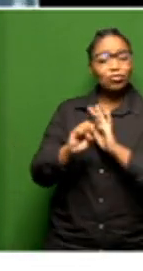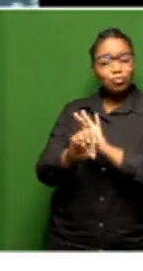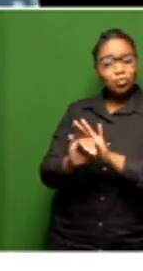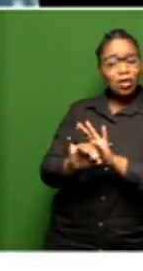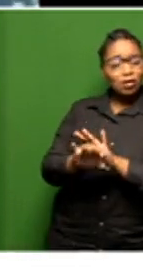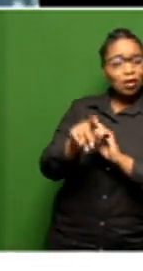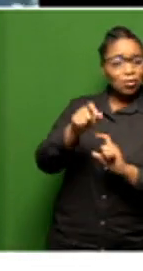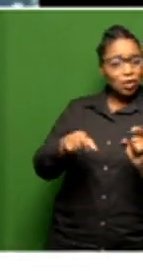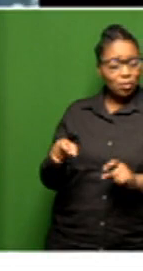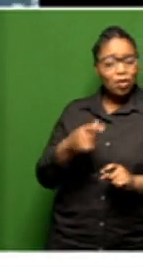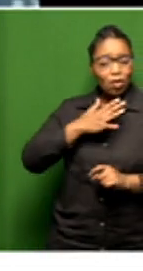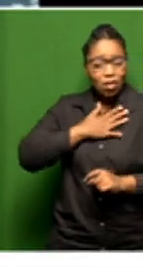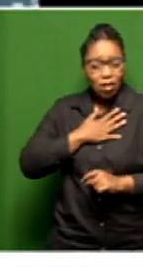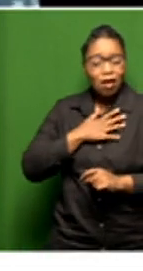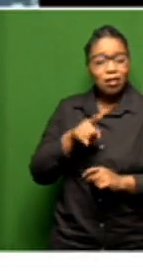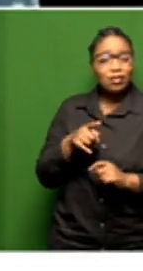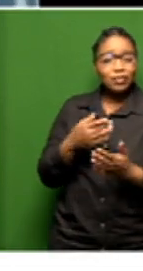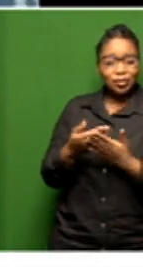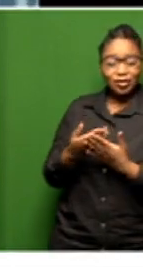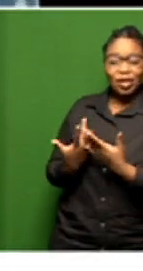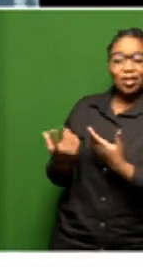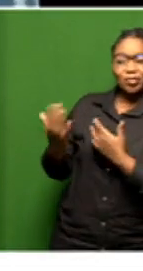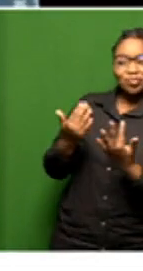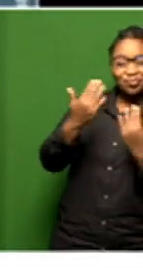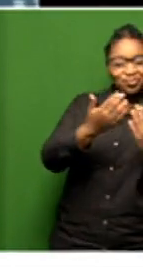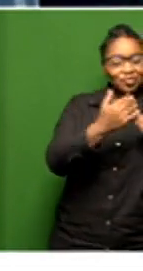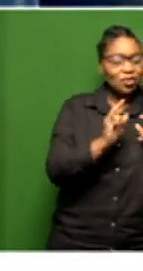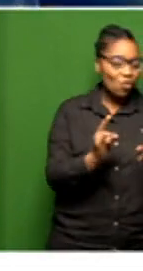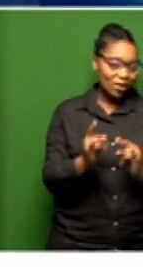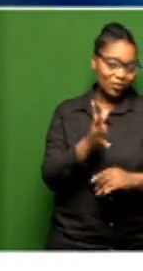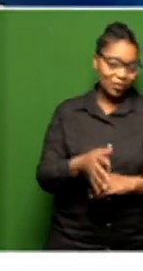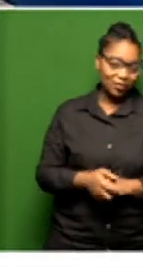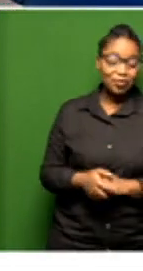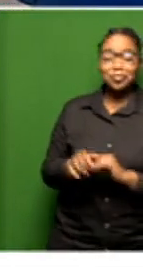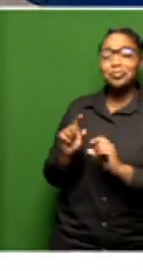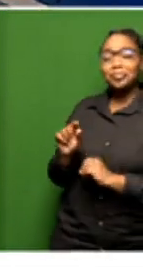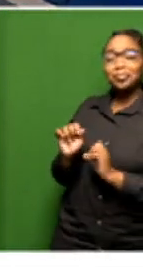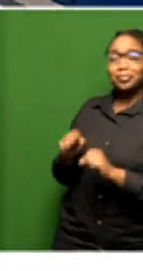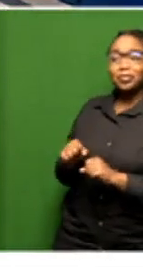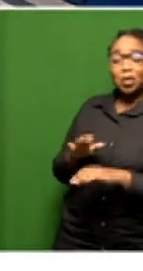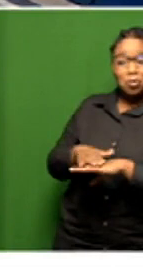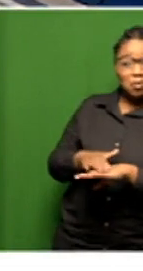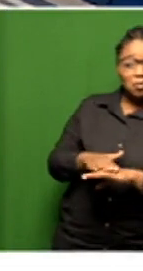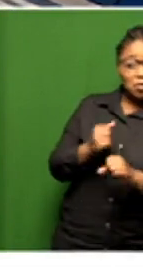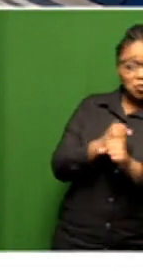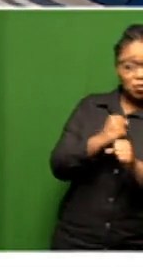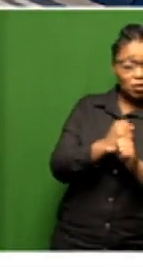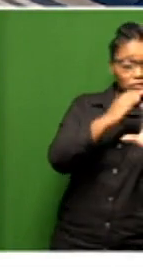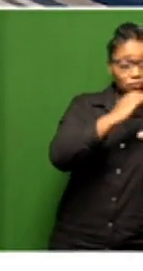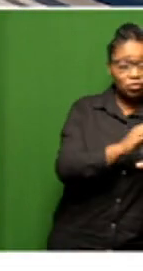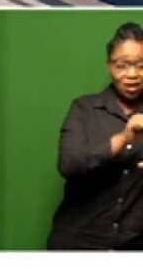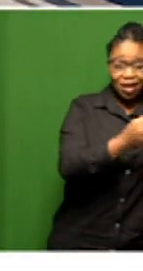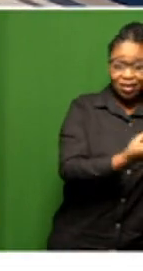well established as a journalist working for Drum. Mm-hmm. What are you currently working on apart from this? I believe you're working on a